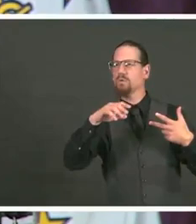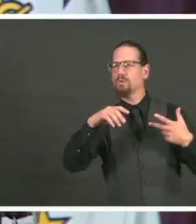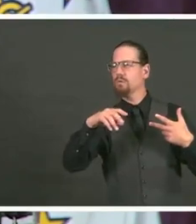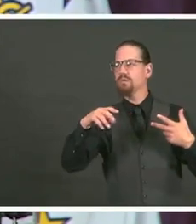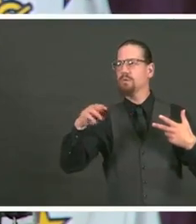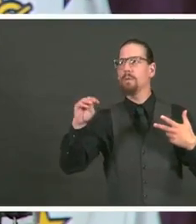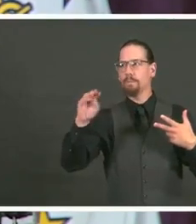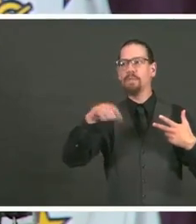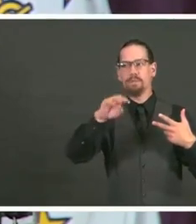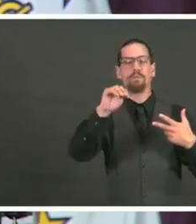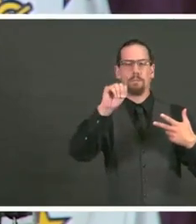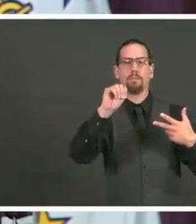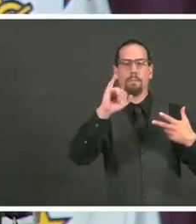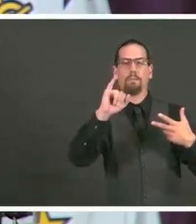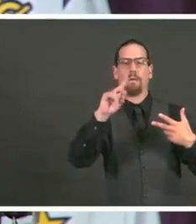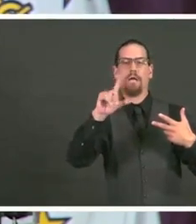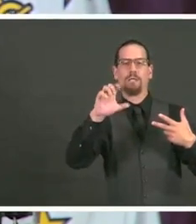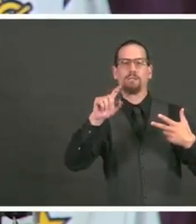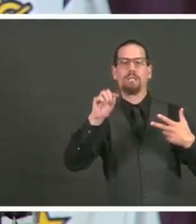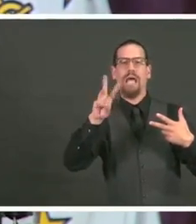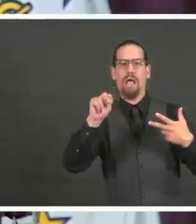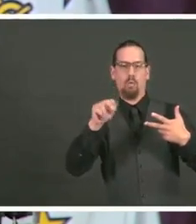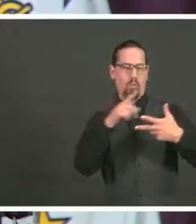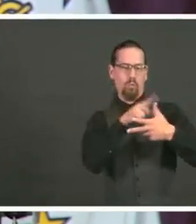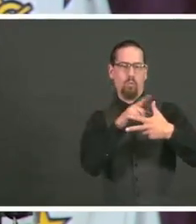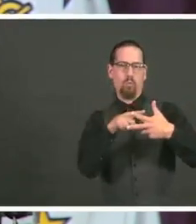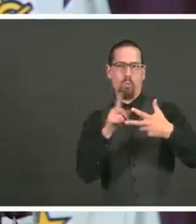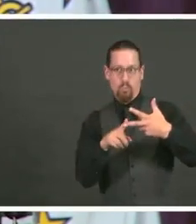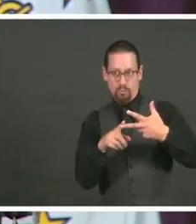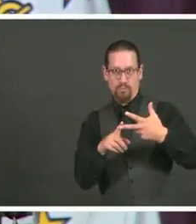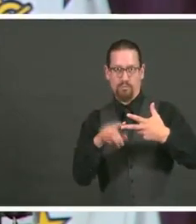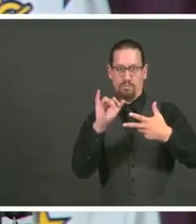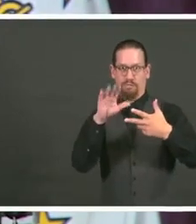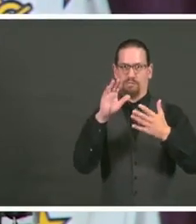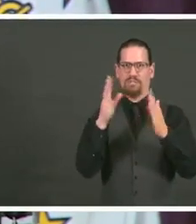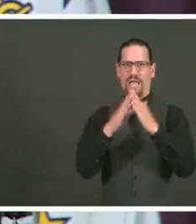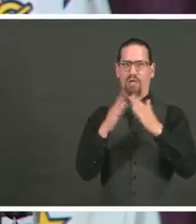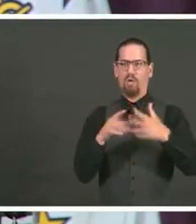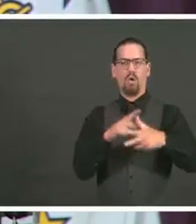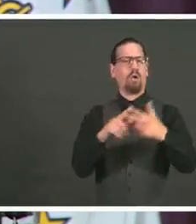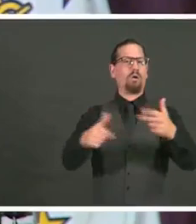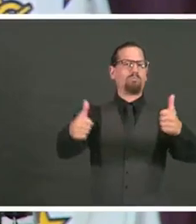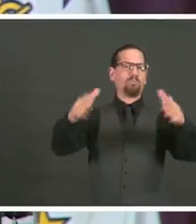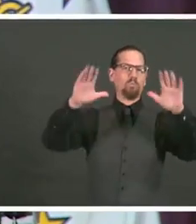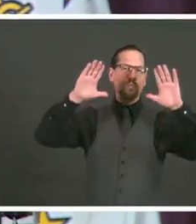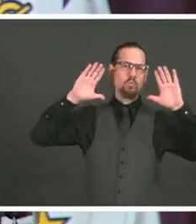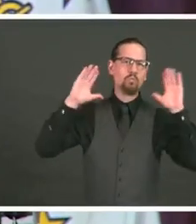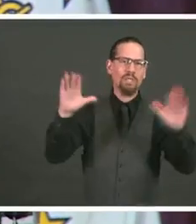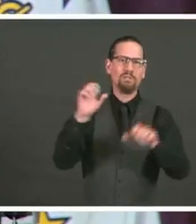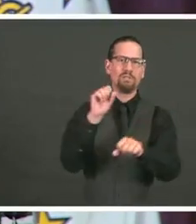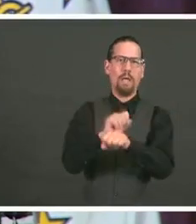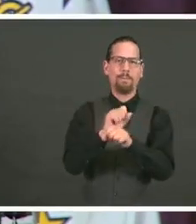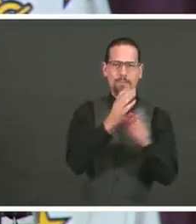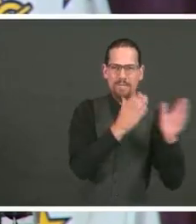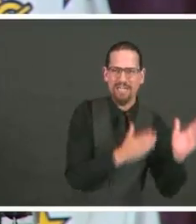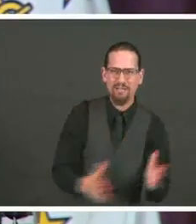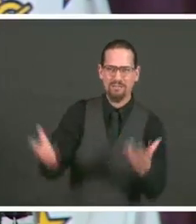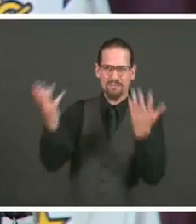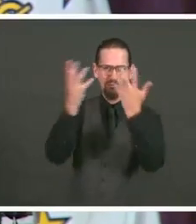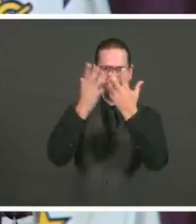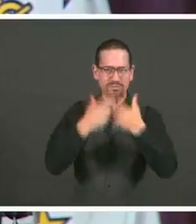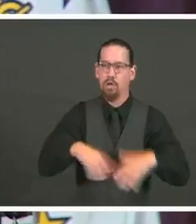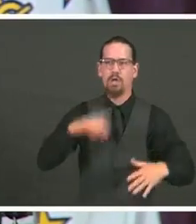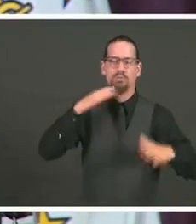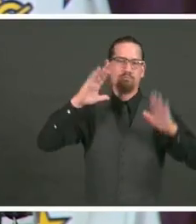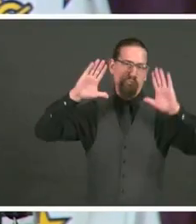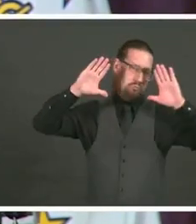those, Tiverton, Smithfield, Scituate, and Middletown. Again, it's at Back to School RI. They have excellent plans for